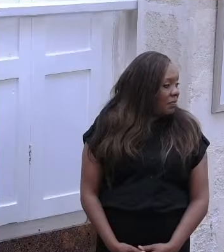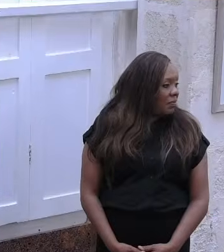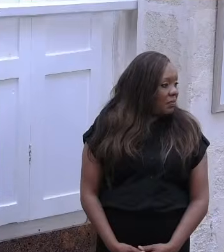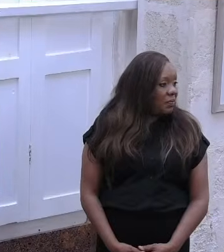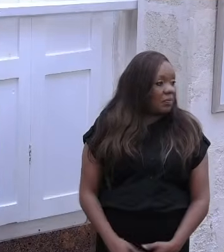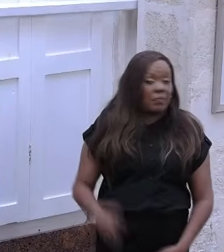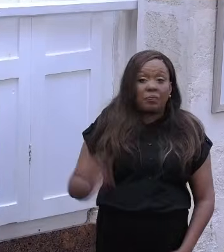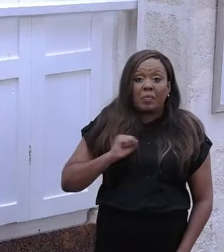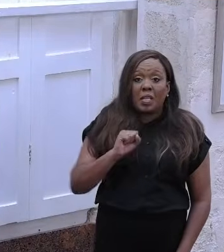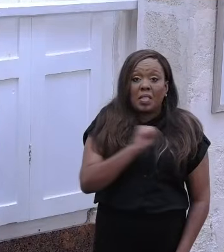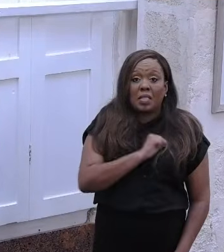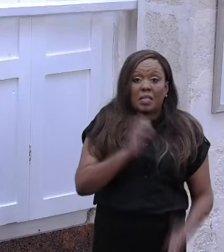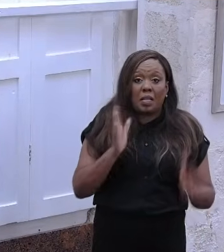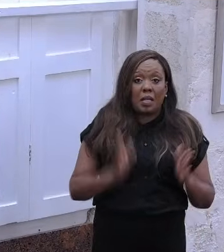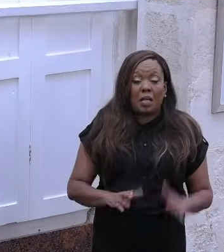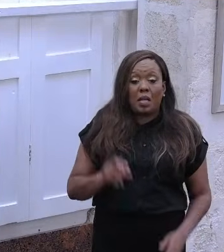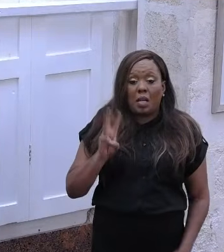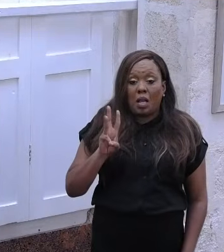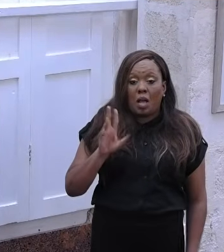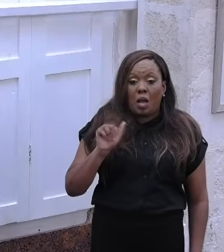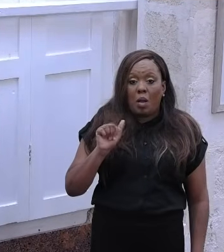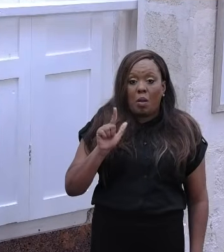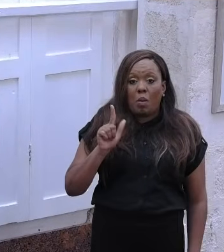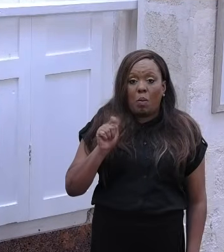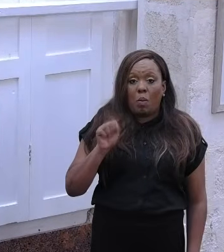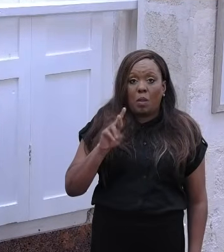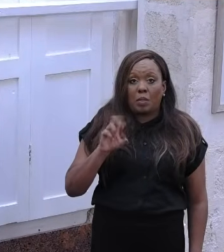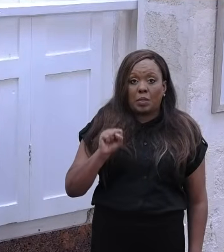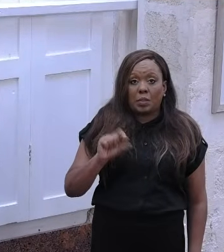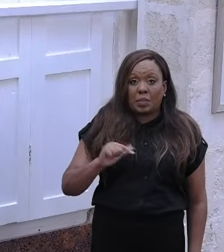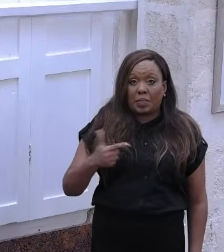Senator Walters. Thank you, Mr. Chairman.